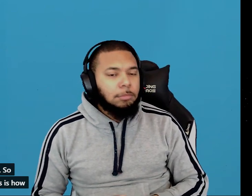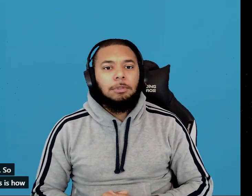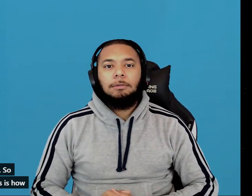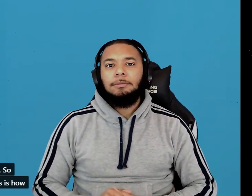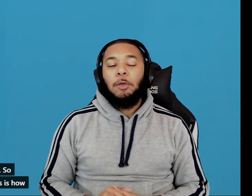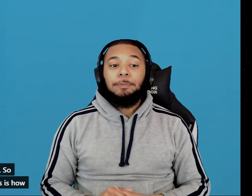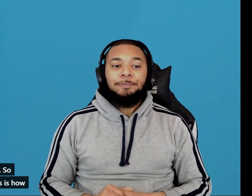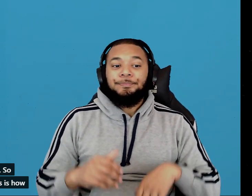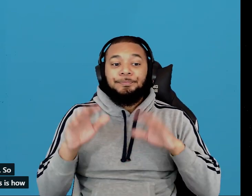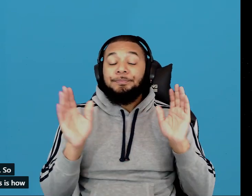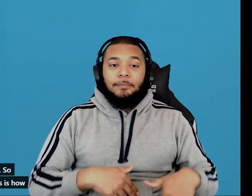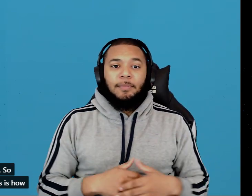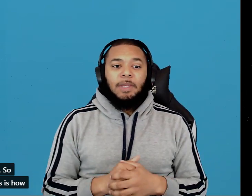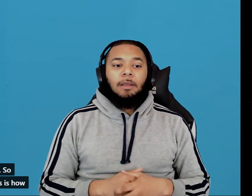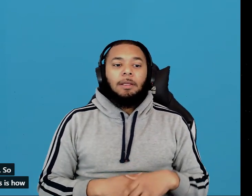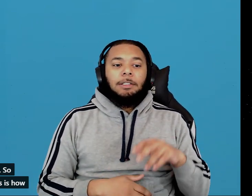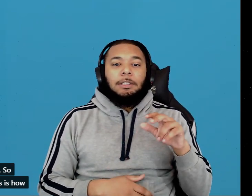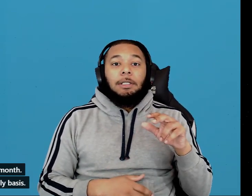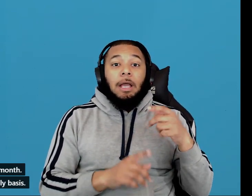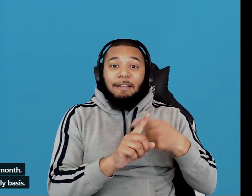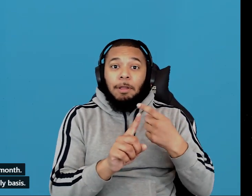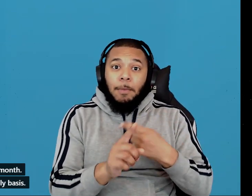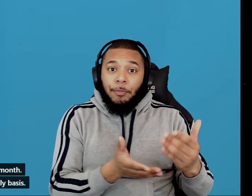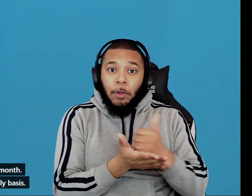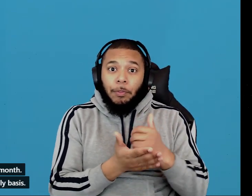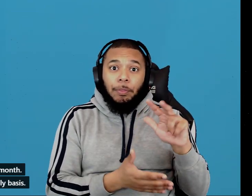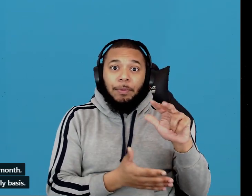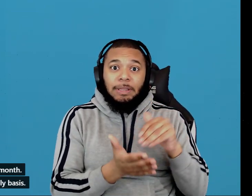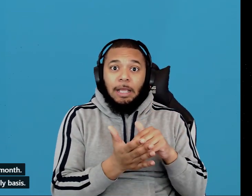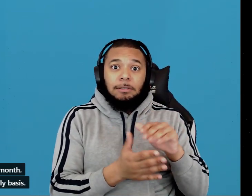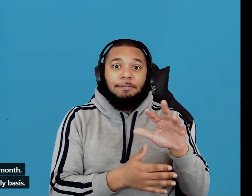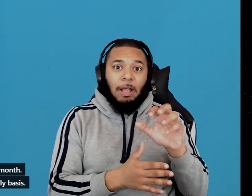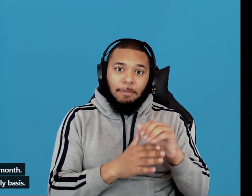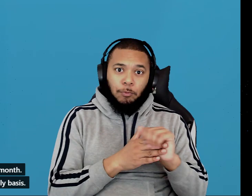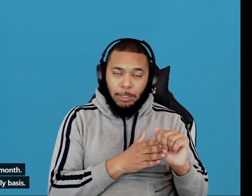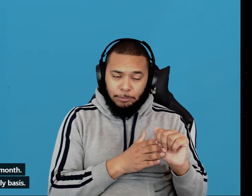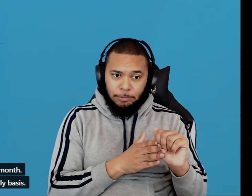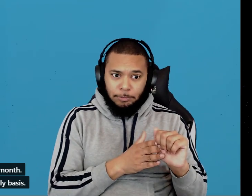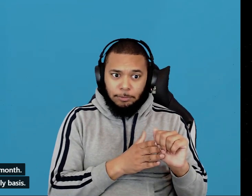$3,500 per month. This is how you might be paid.